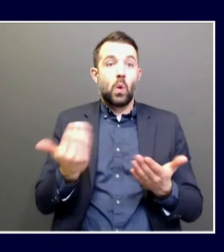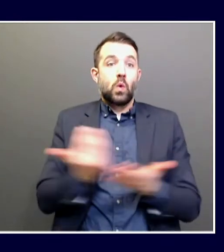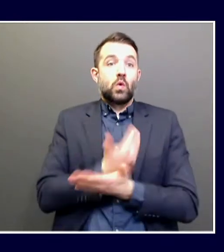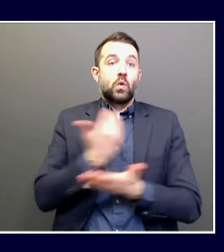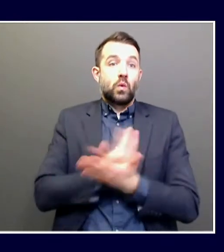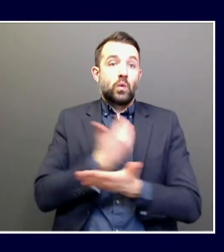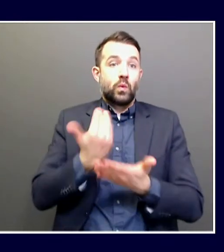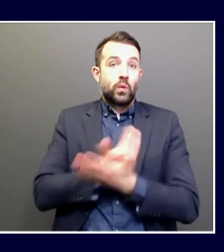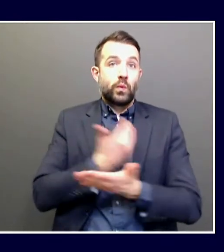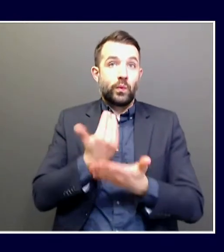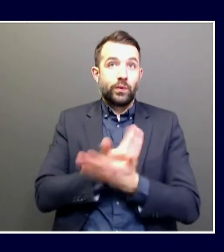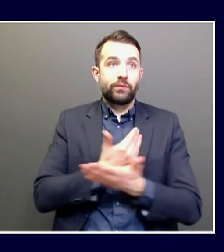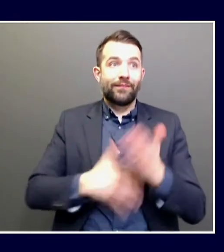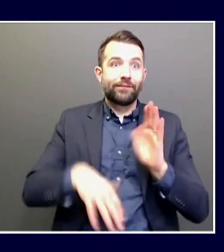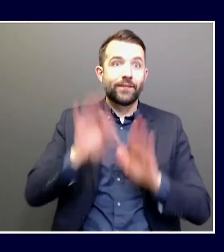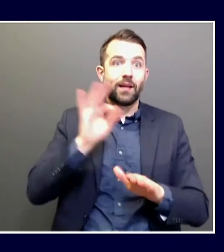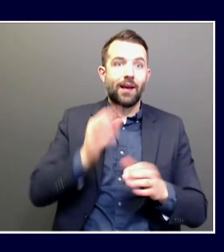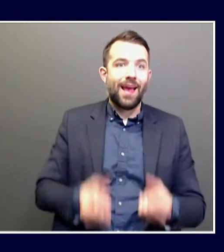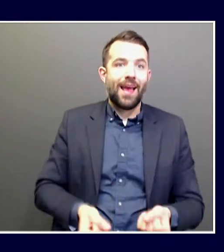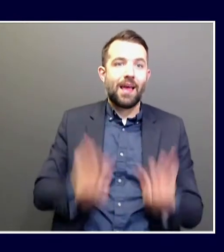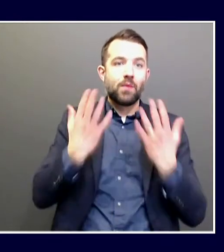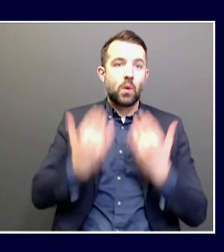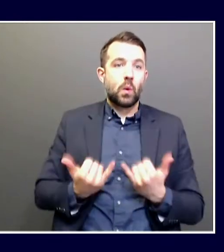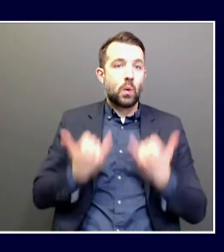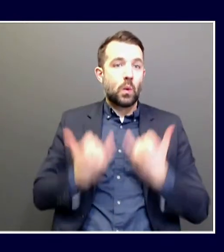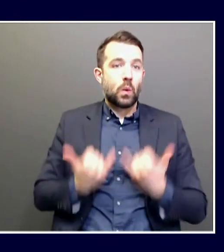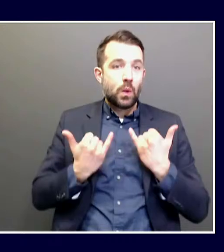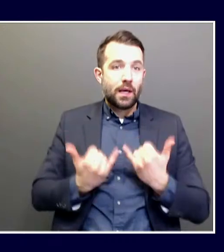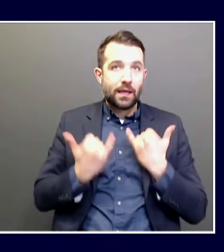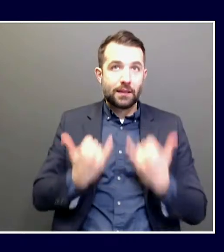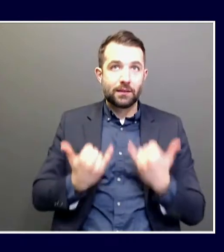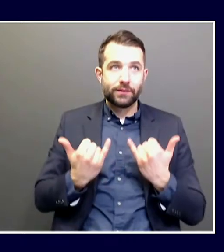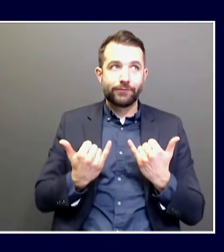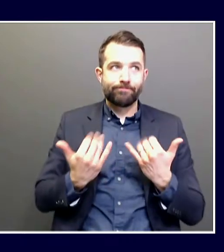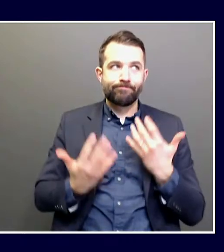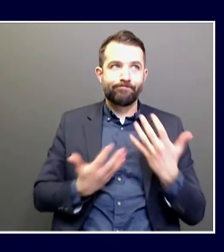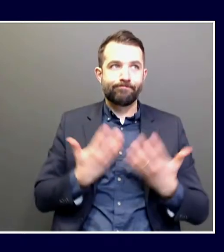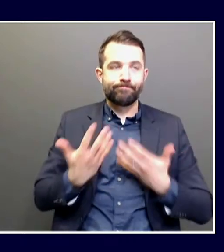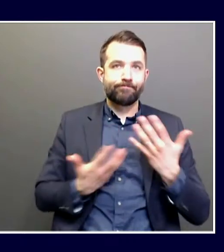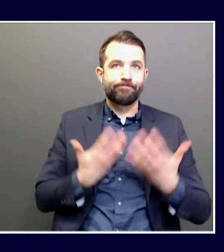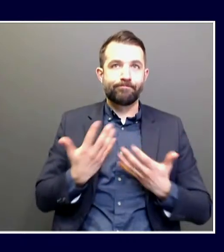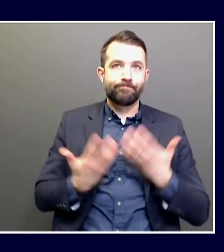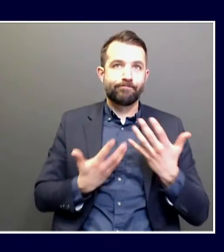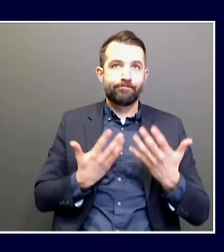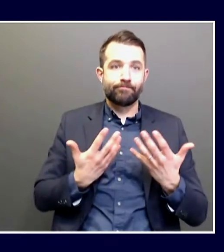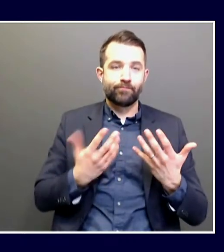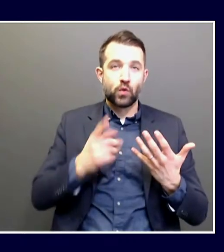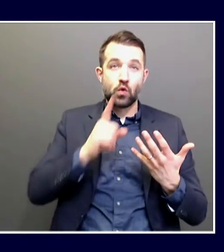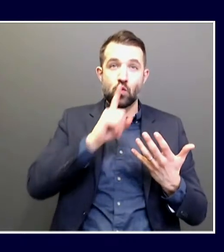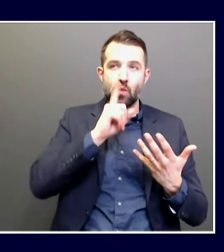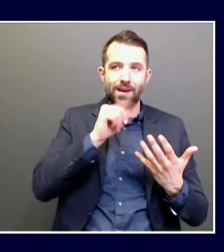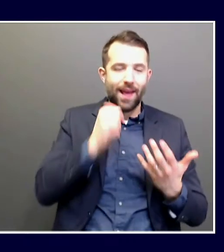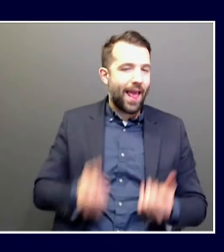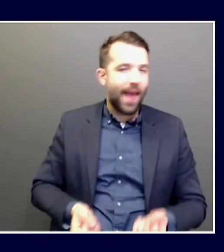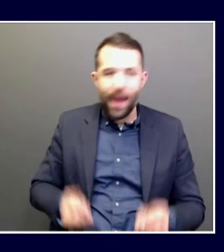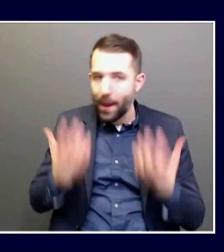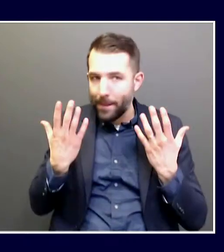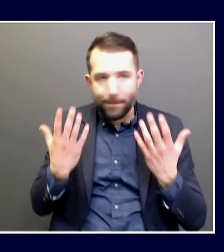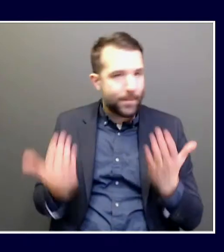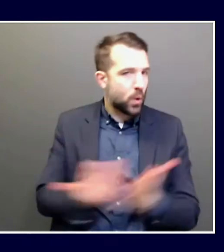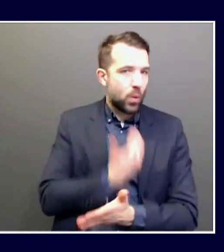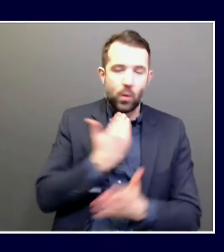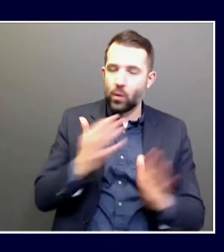we should instead be saying that the number of new cases that the CDC has processed in the last 24 hours is X, but they do have a